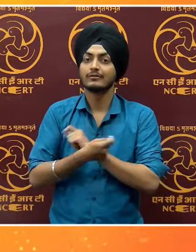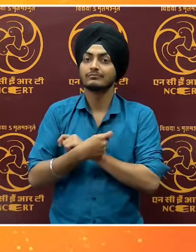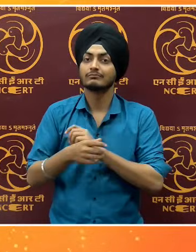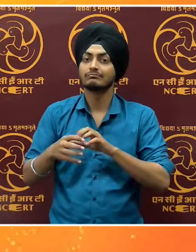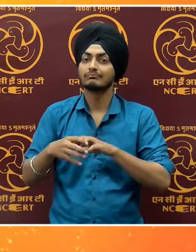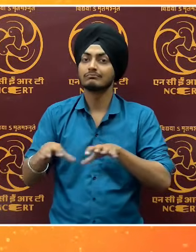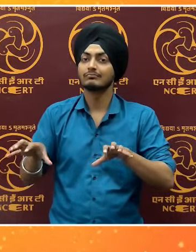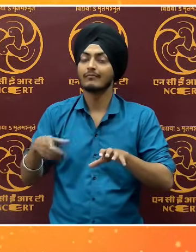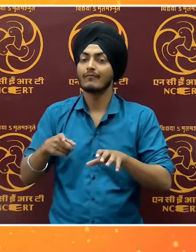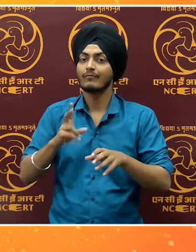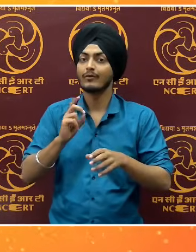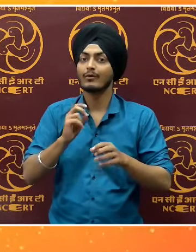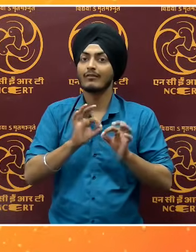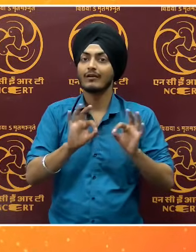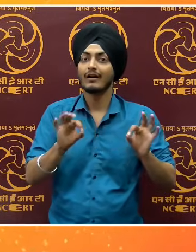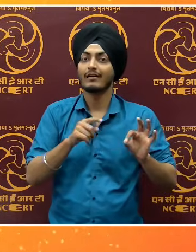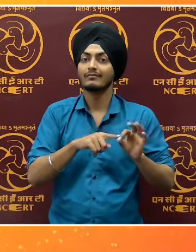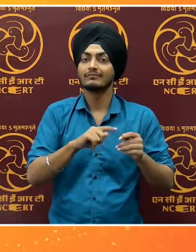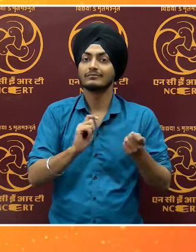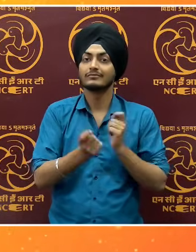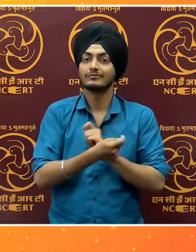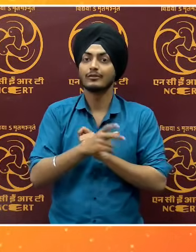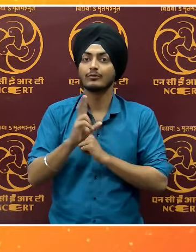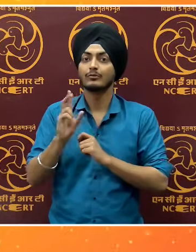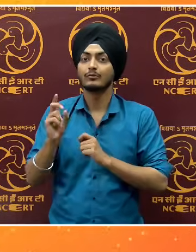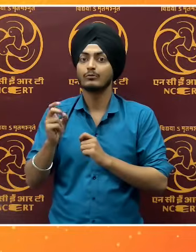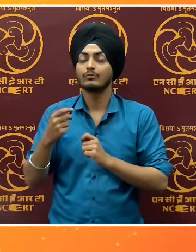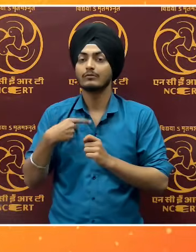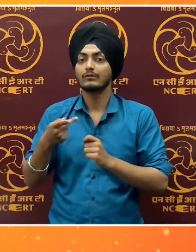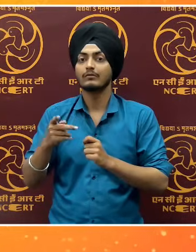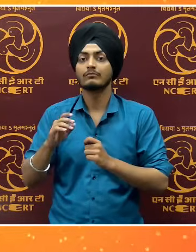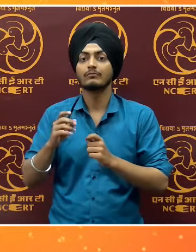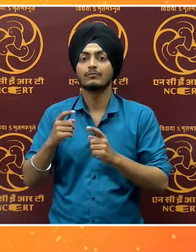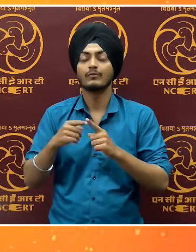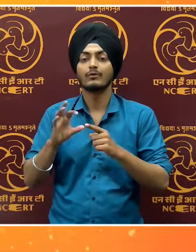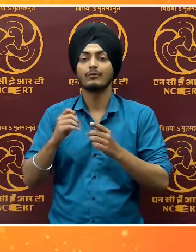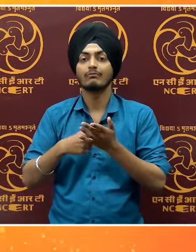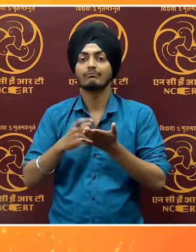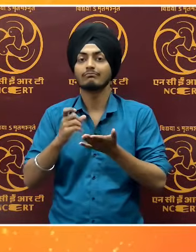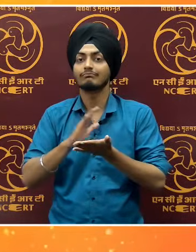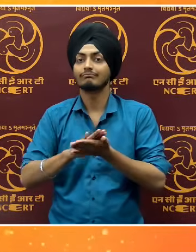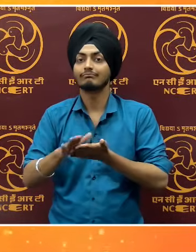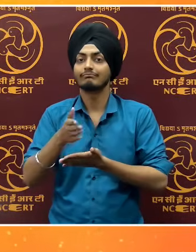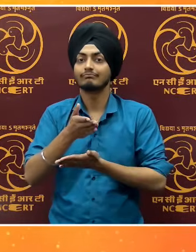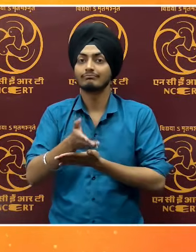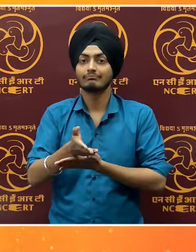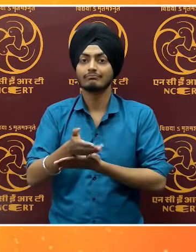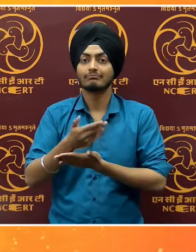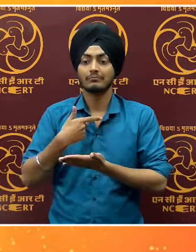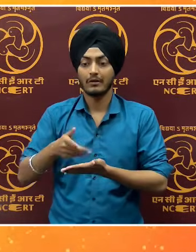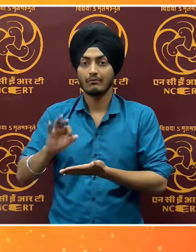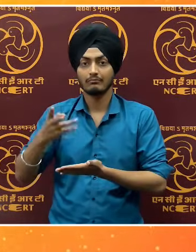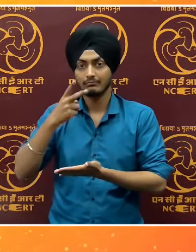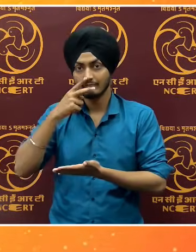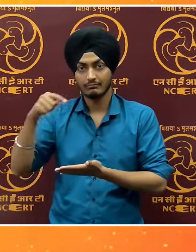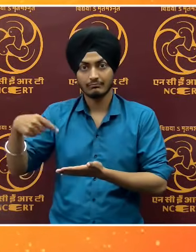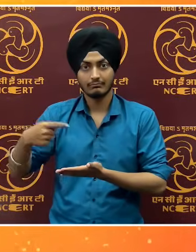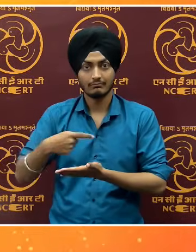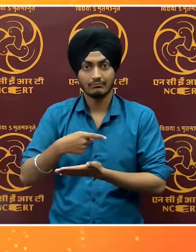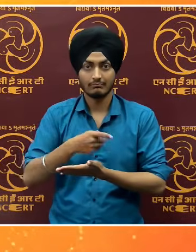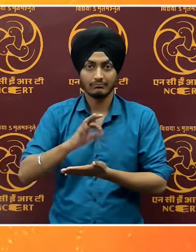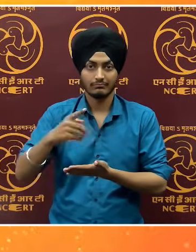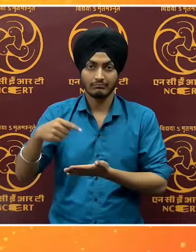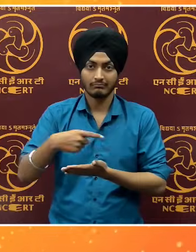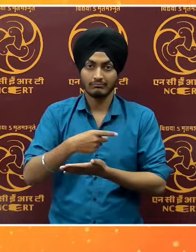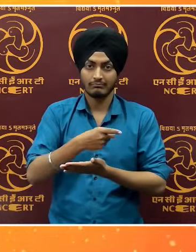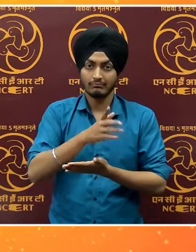the nichrome wire with the torch bulb. What happens? Now the bulb gets glow, the current is flowing, but not the